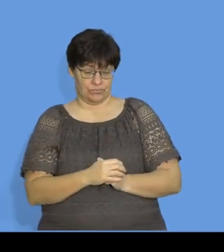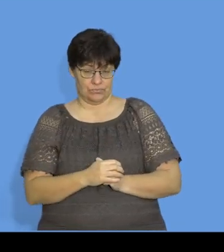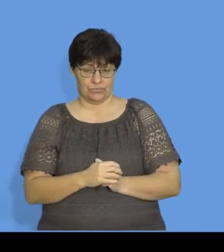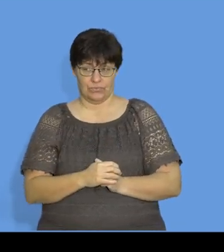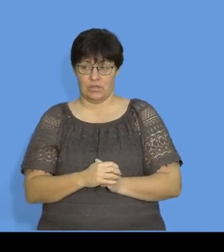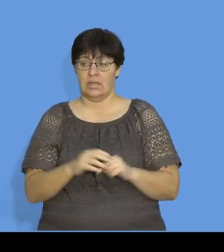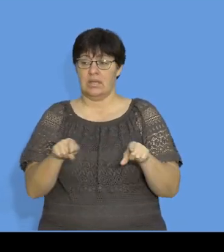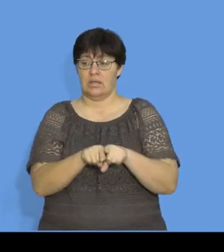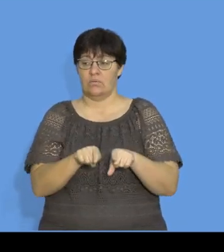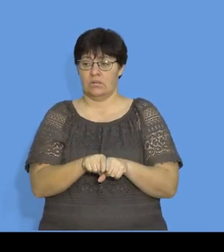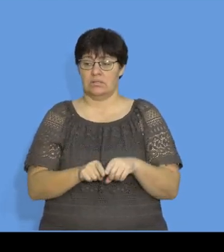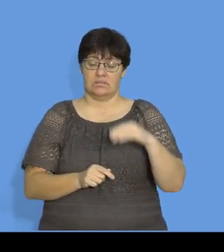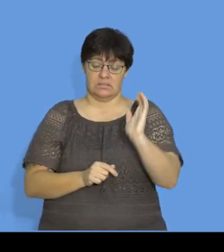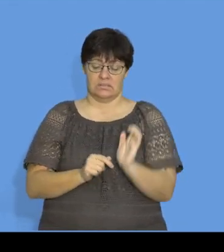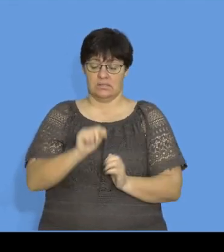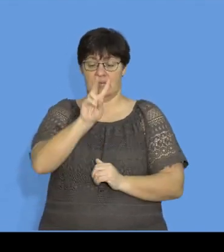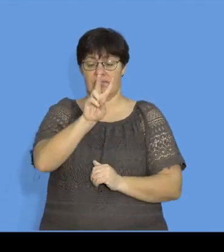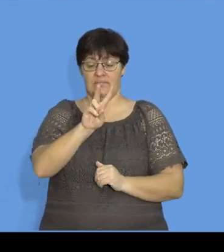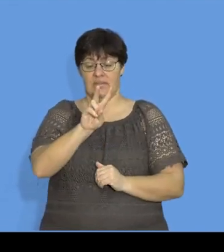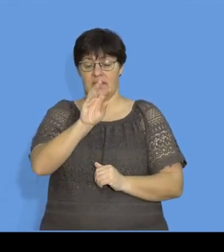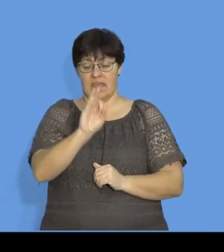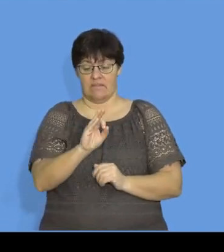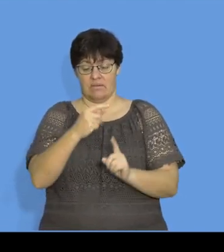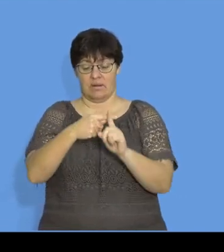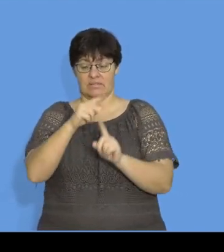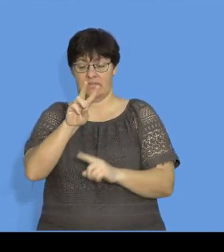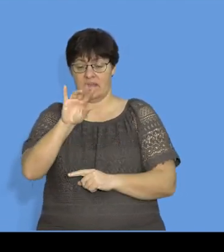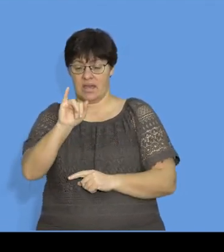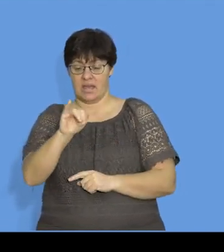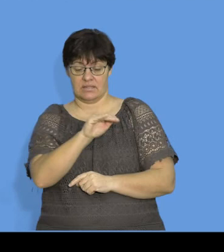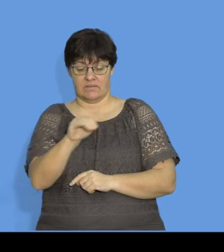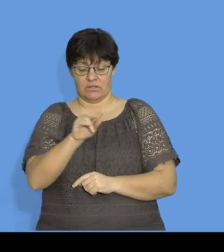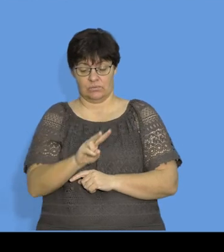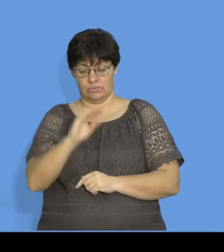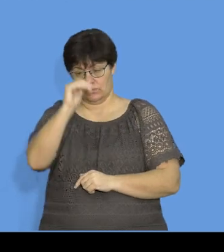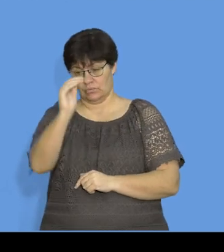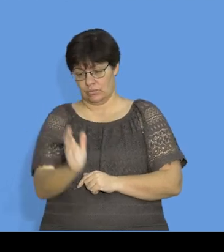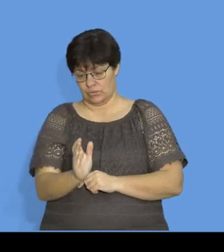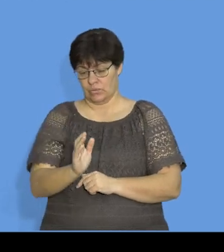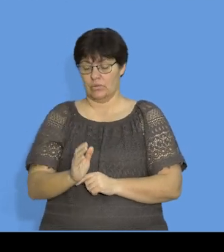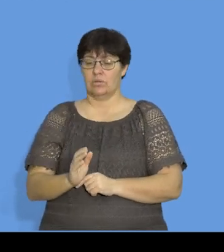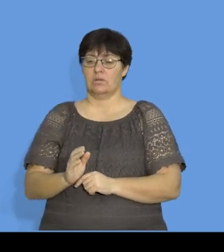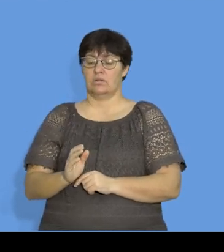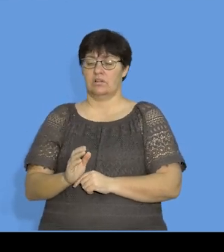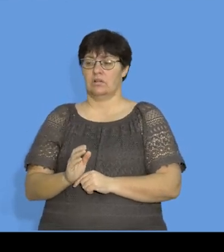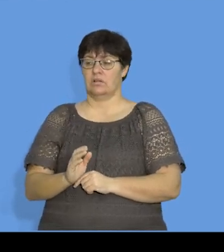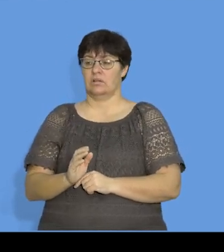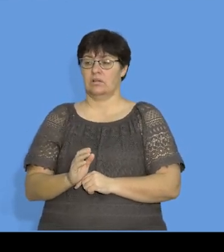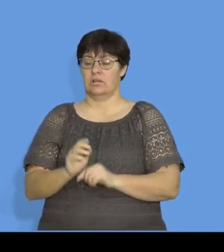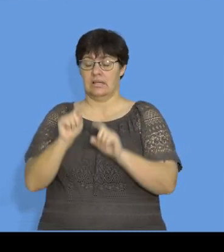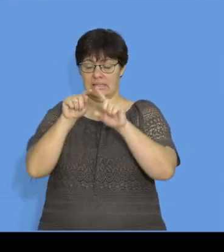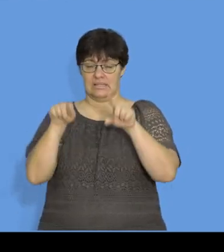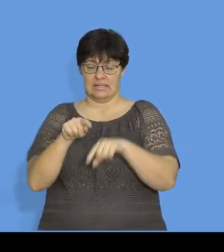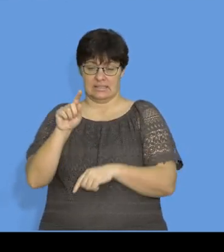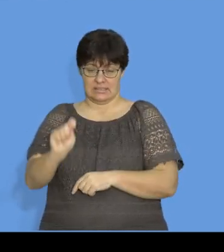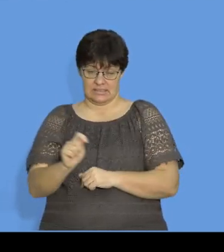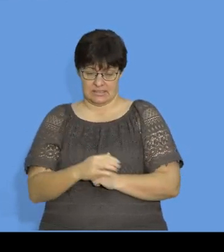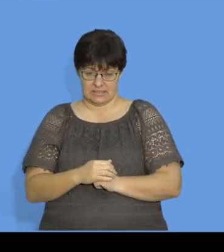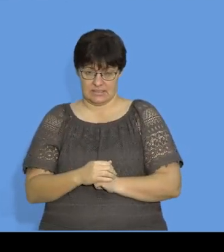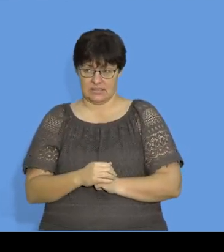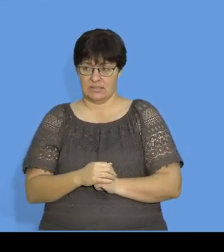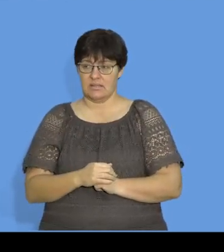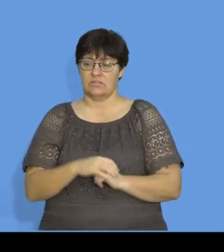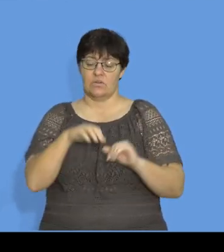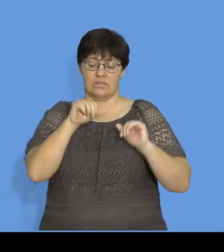So Vf plus Vi divided by 2 times delta t.